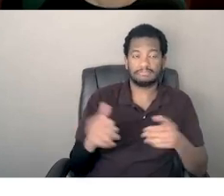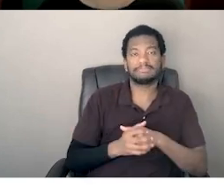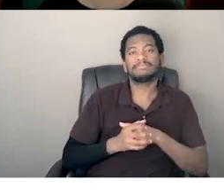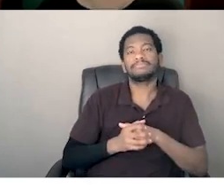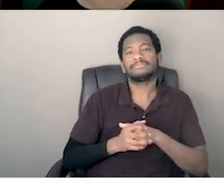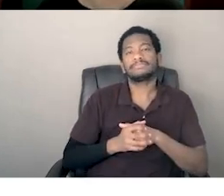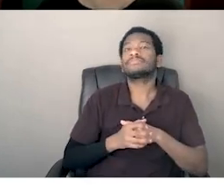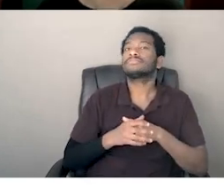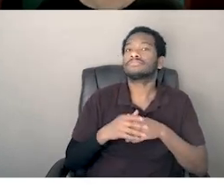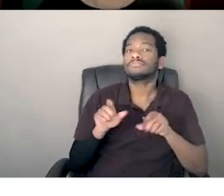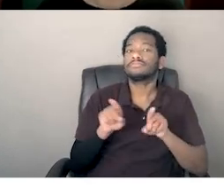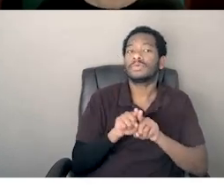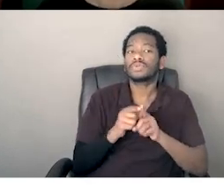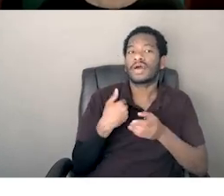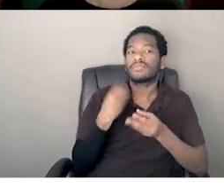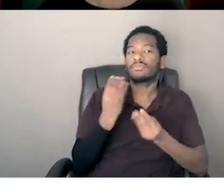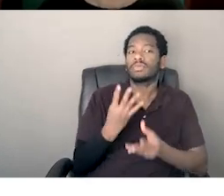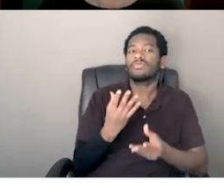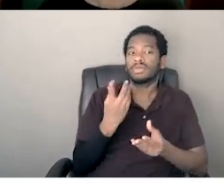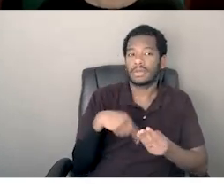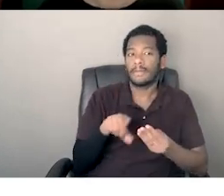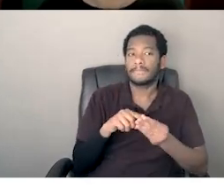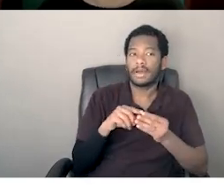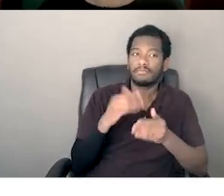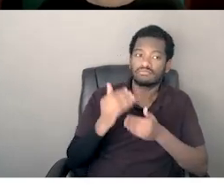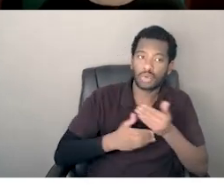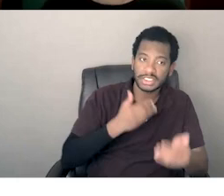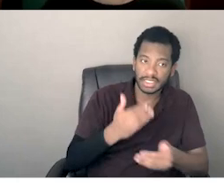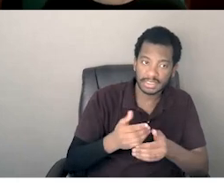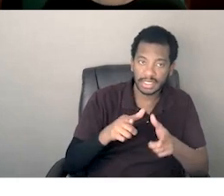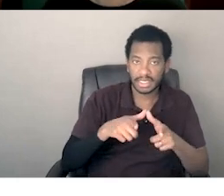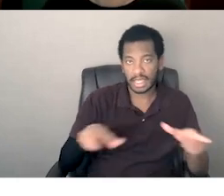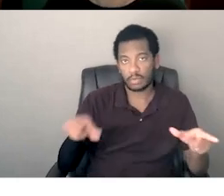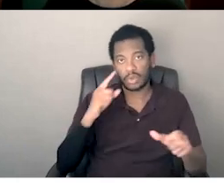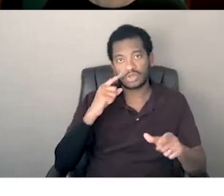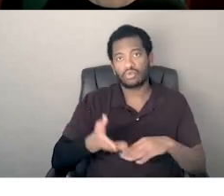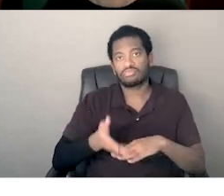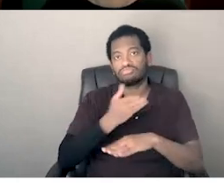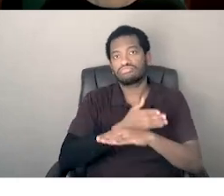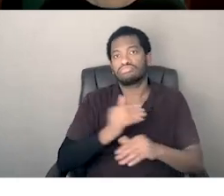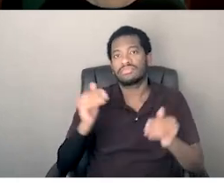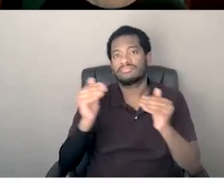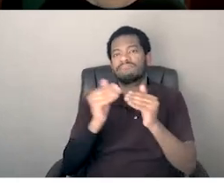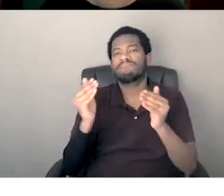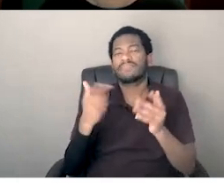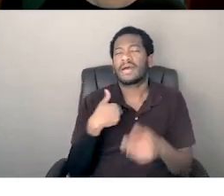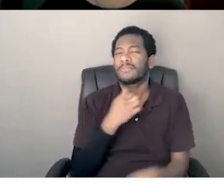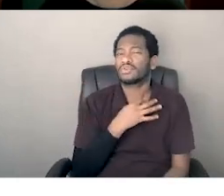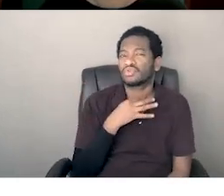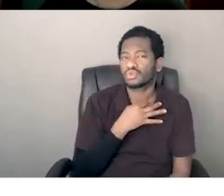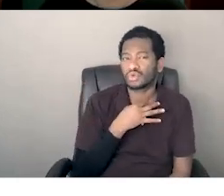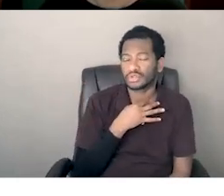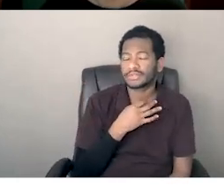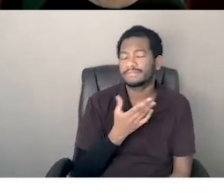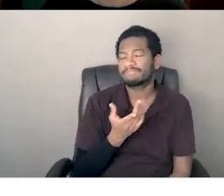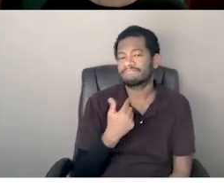There's guidance in here around process and language to increase equity. And I'm a little bit curious from you all, because